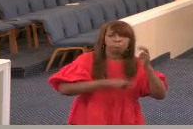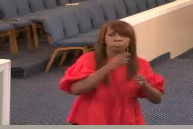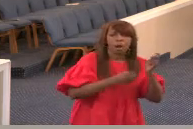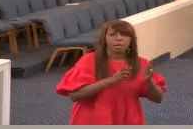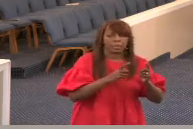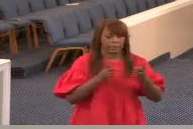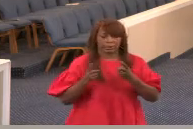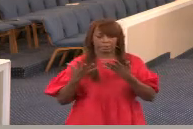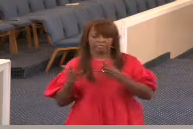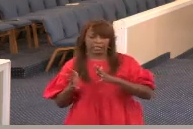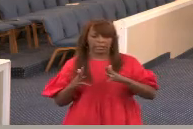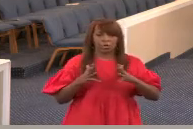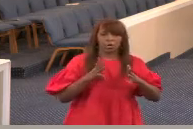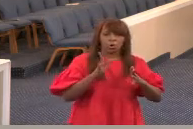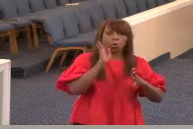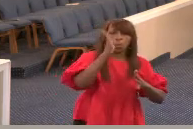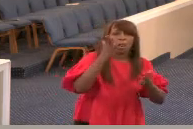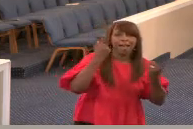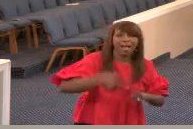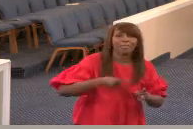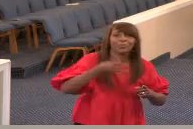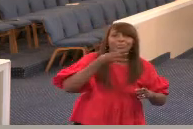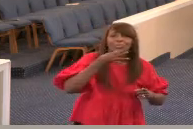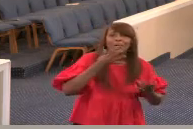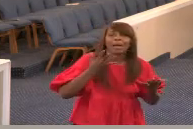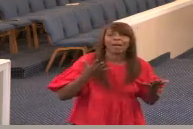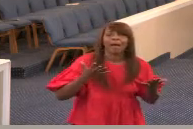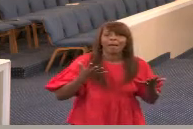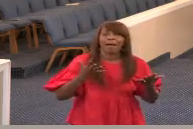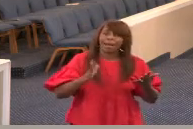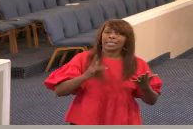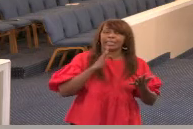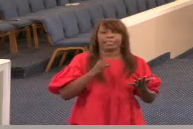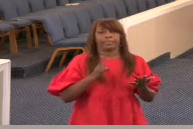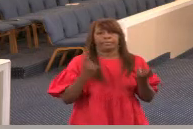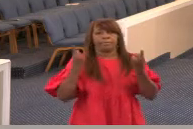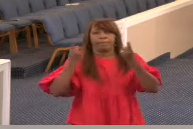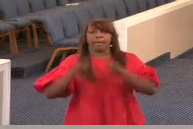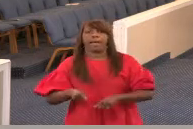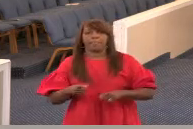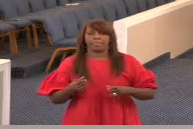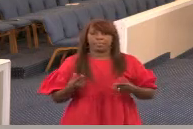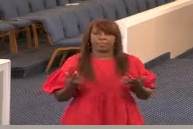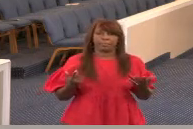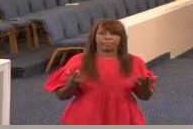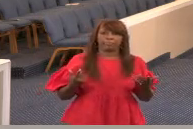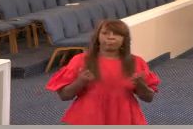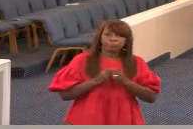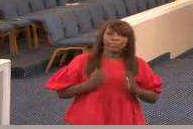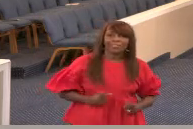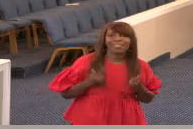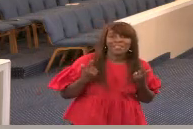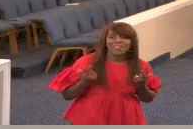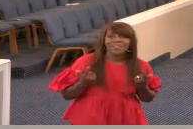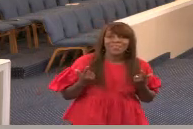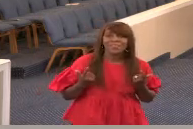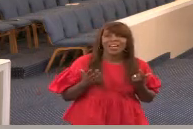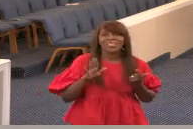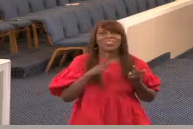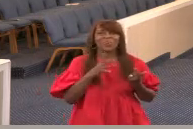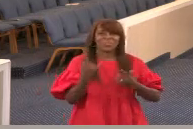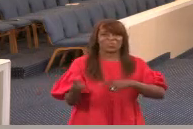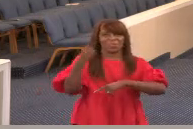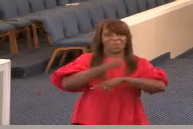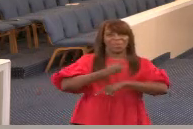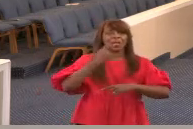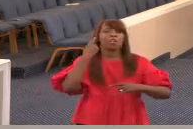not just out of a storm, you're headed for a storm. I mean, it seems to just come with the territory. And I thought today we